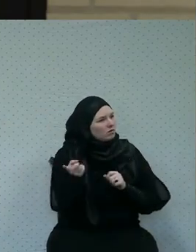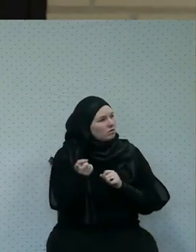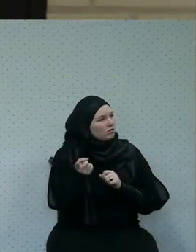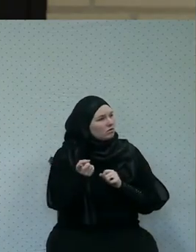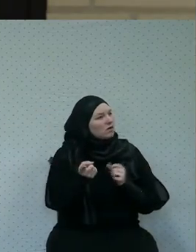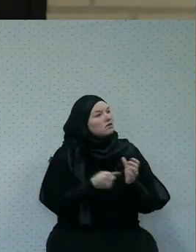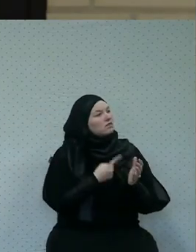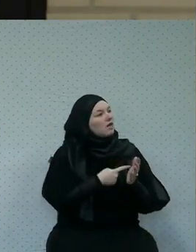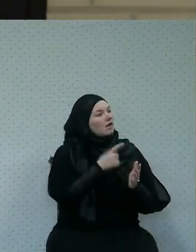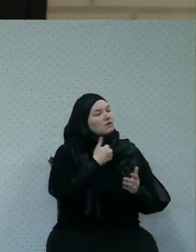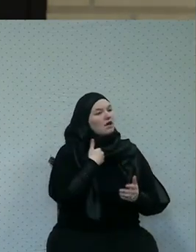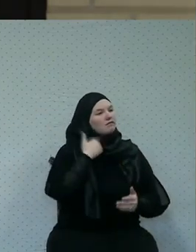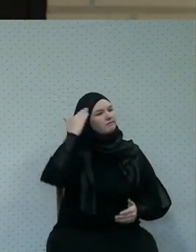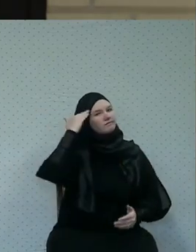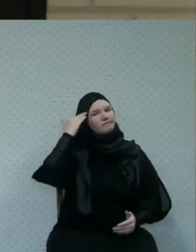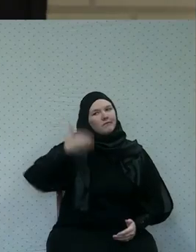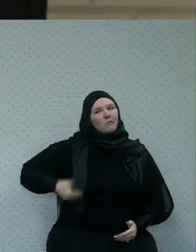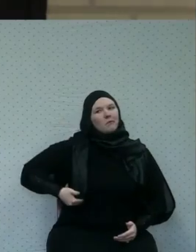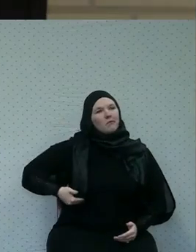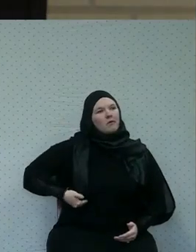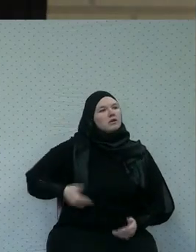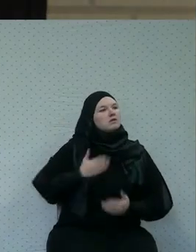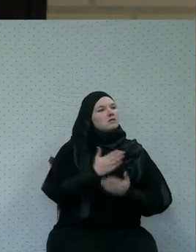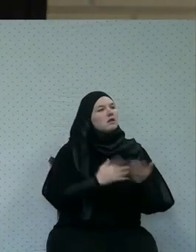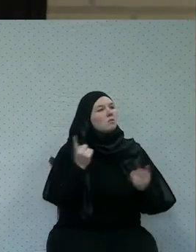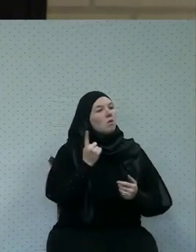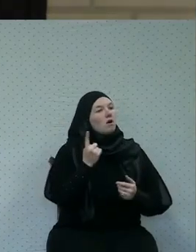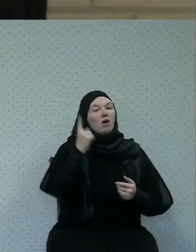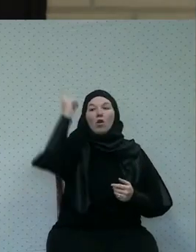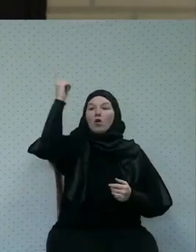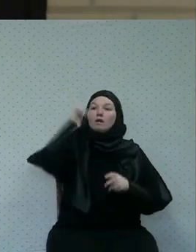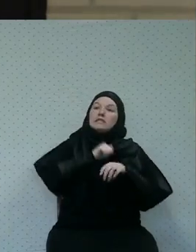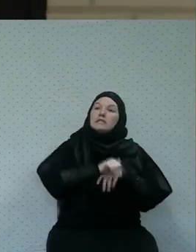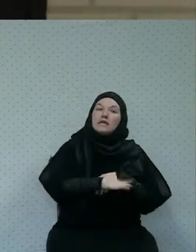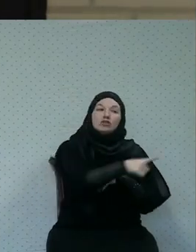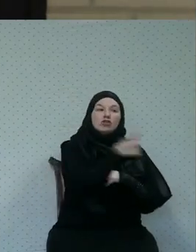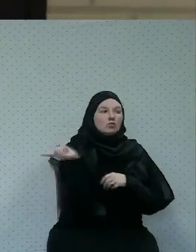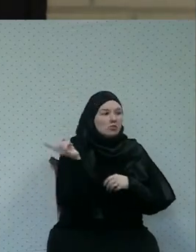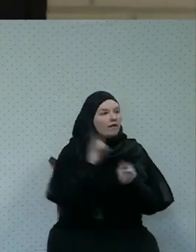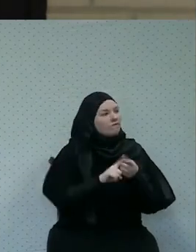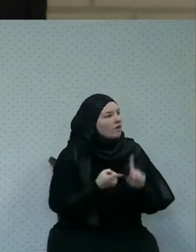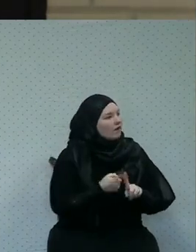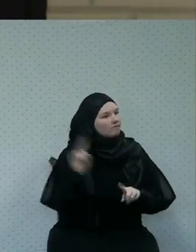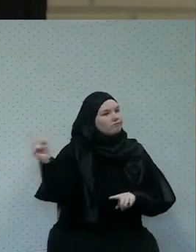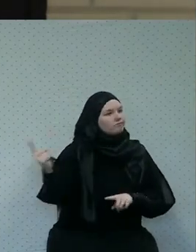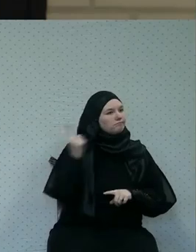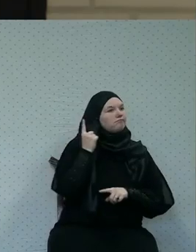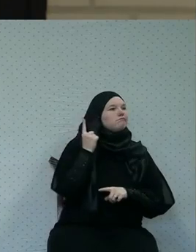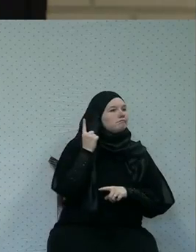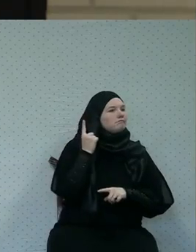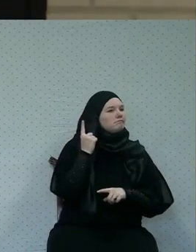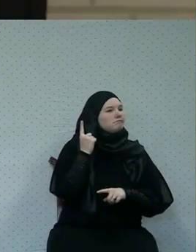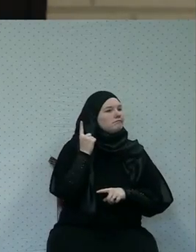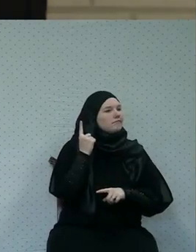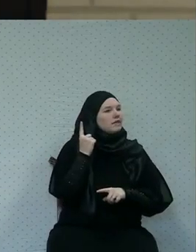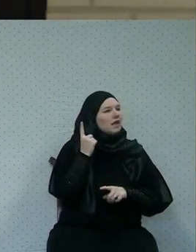through your conscience. Sometimes he sends you somebody to ask you about an issue that you should answer in your